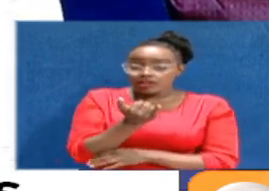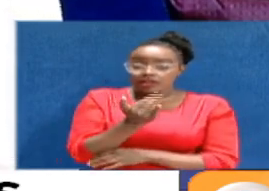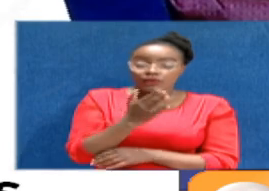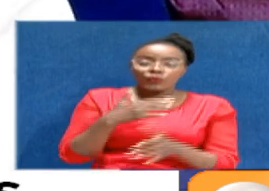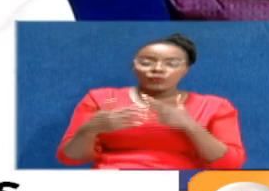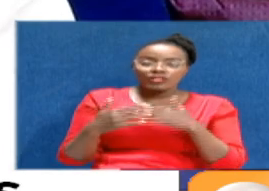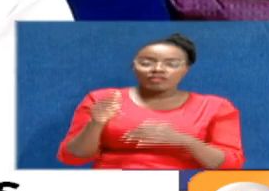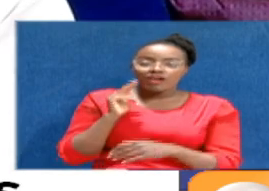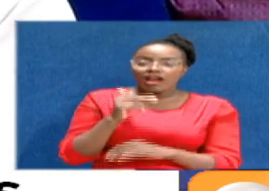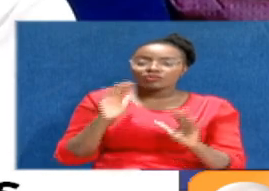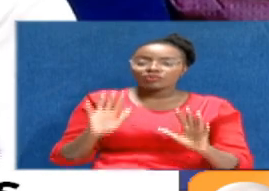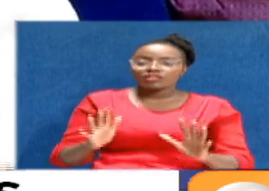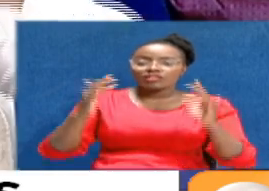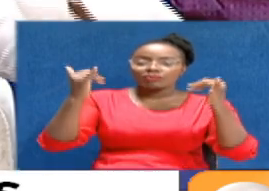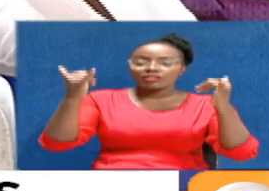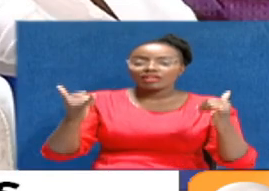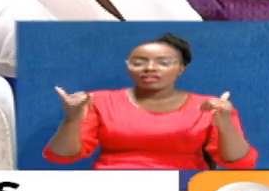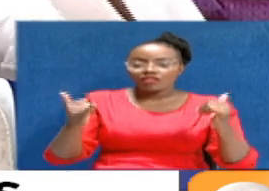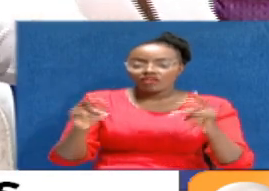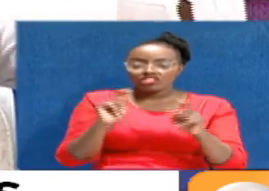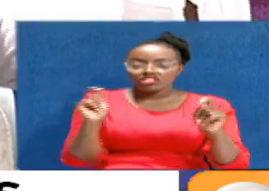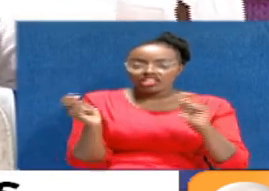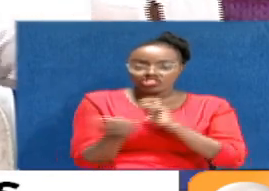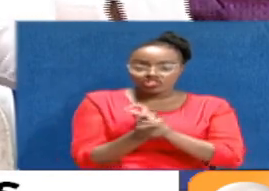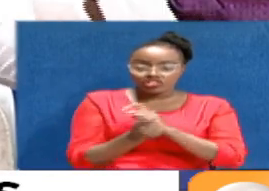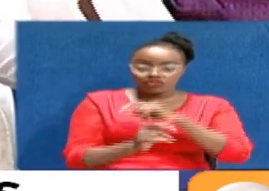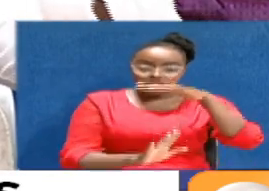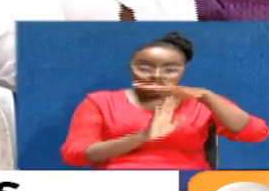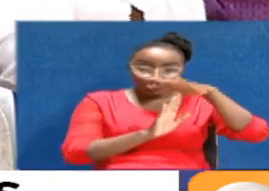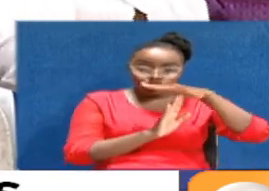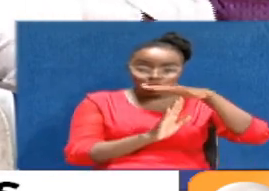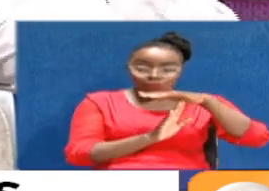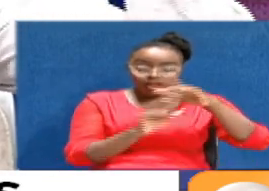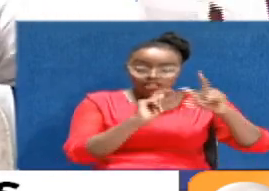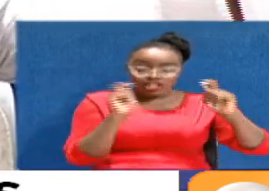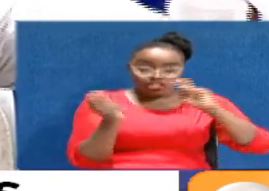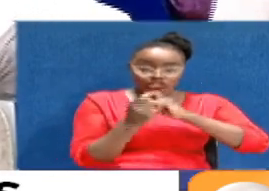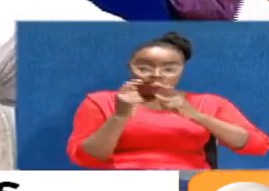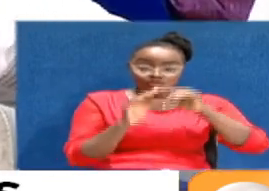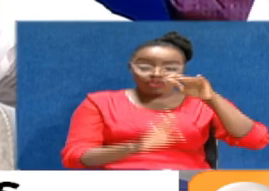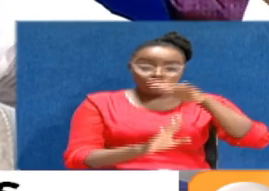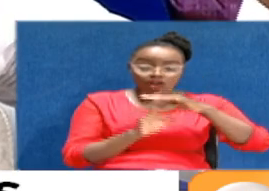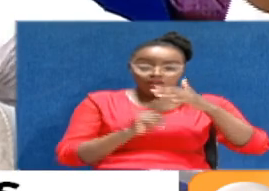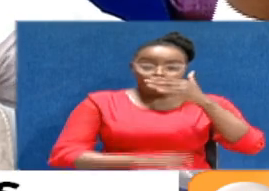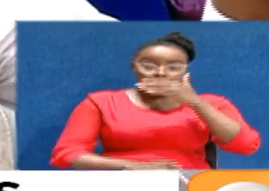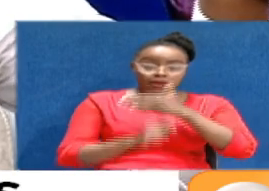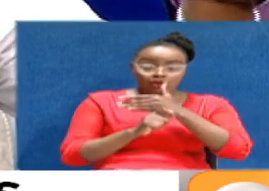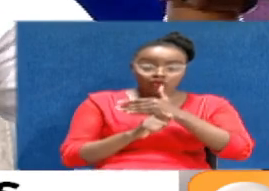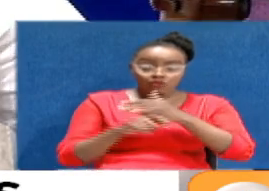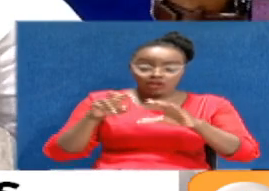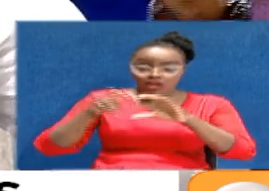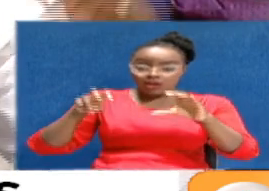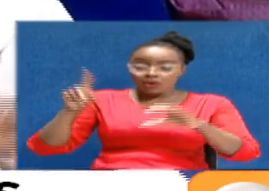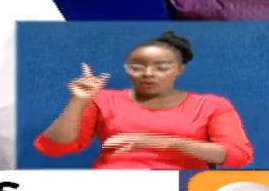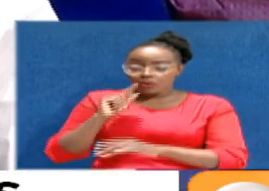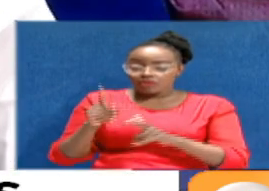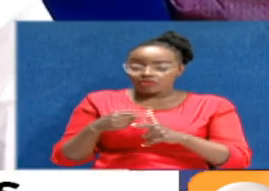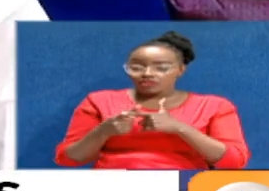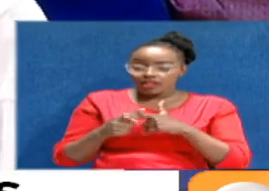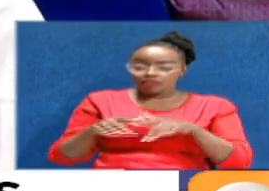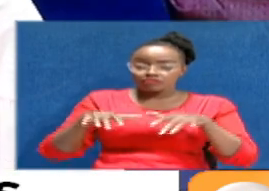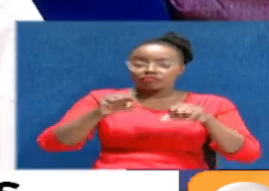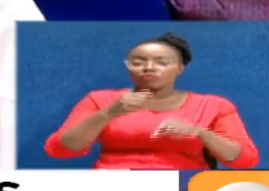what we are celebrating right now is a change at the top. Magufuli is out, and in